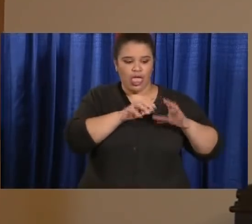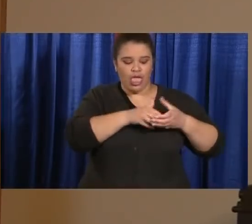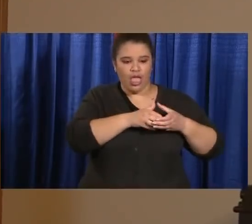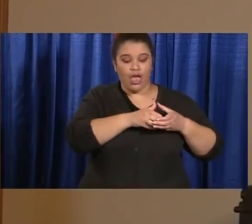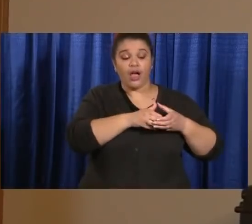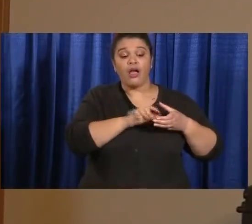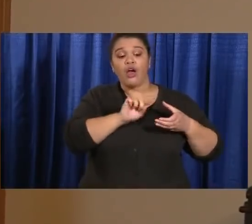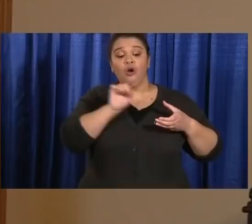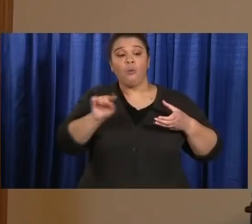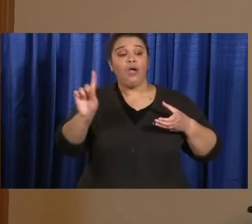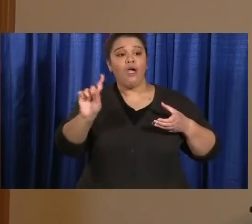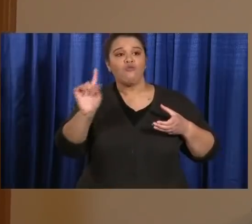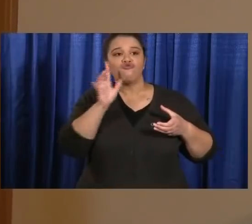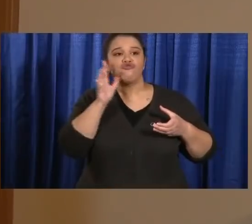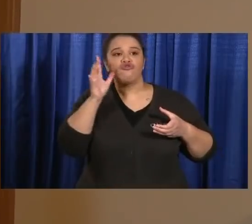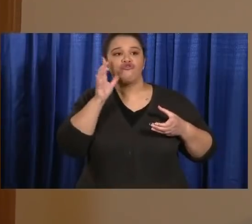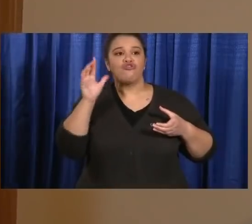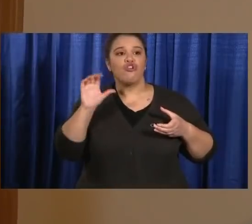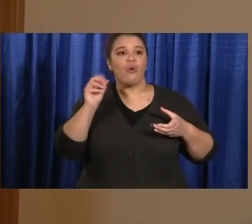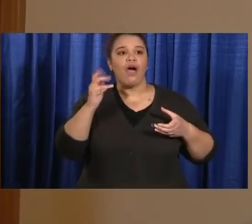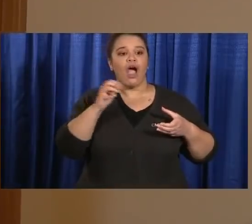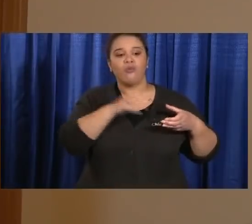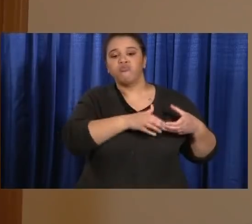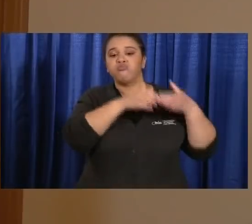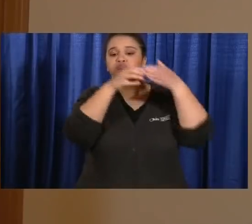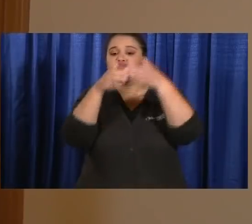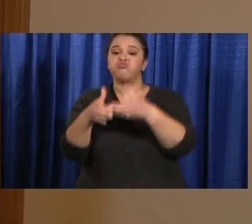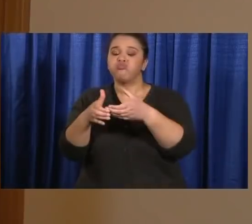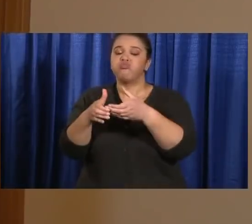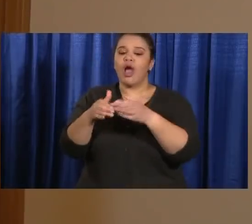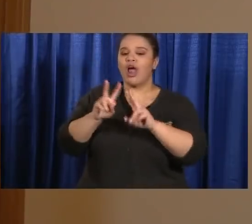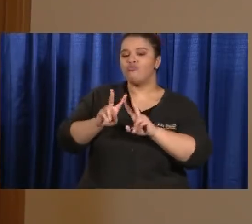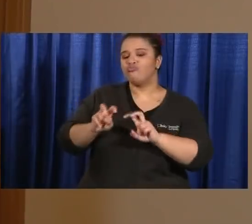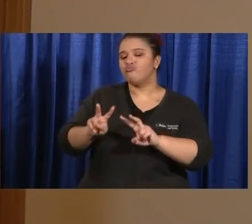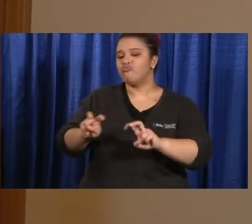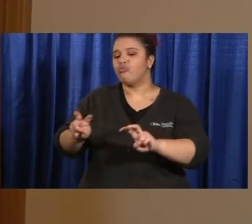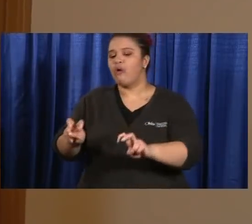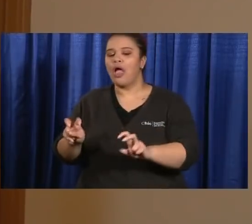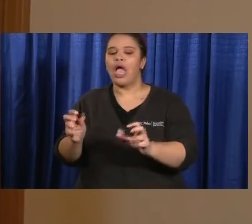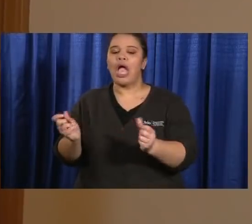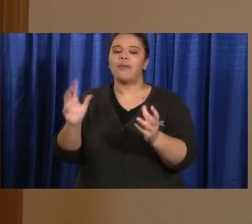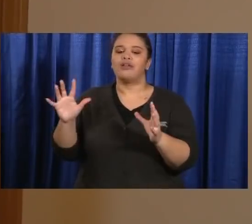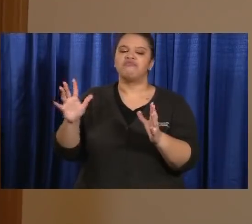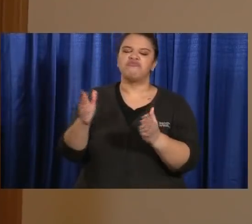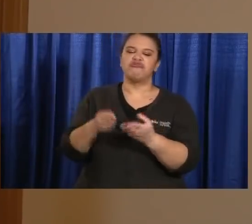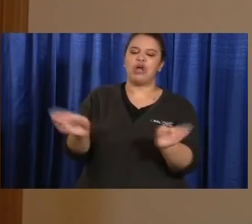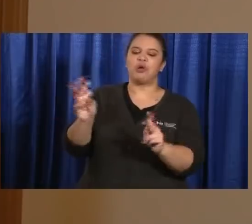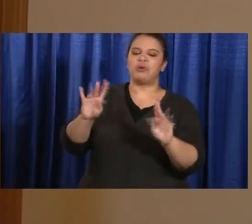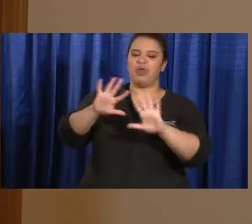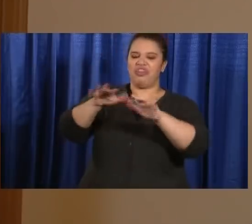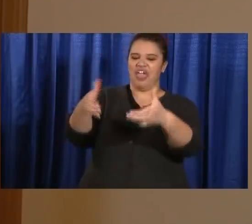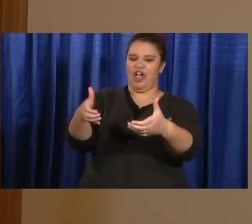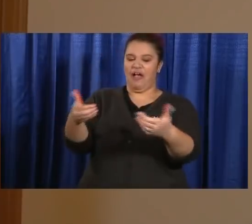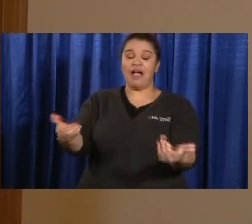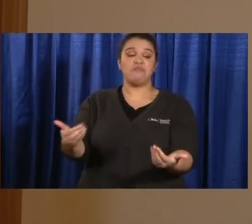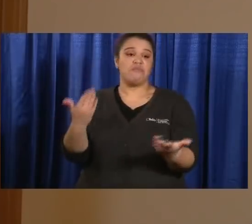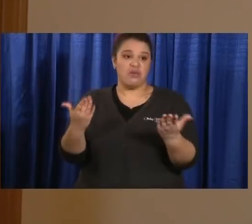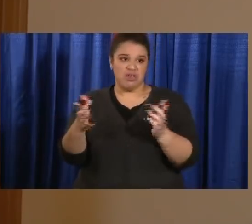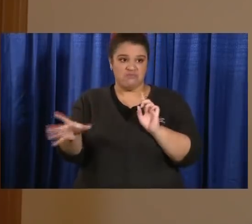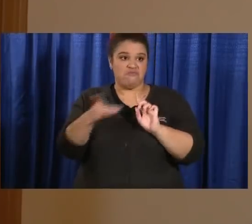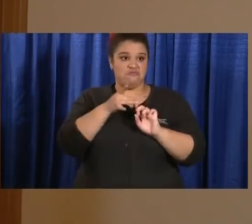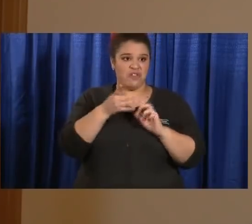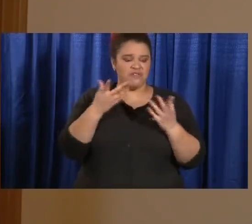overall population estimate of who might have it. I was just wondering when you expected that work to